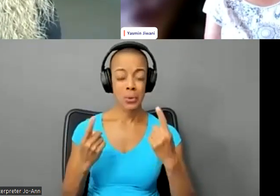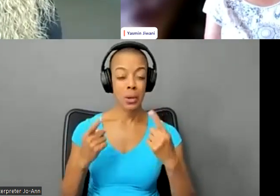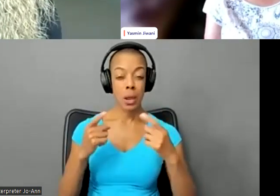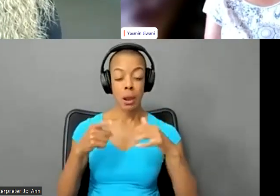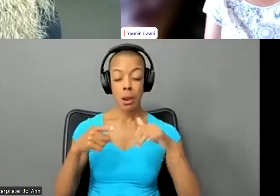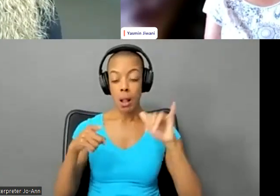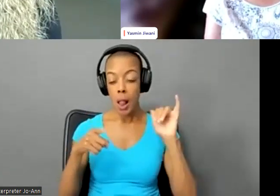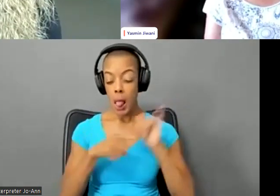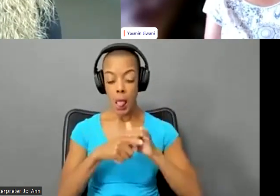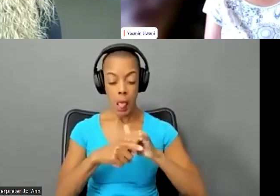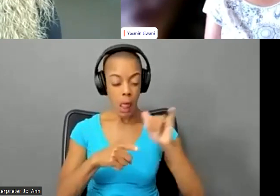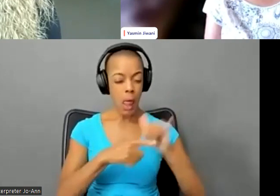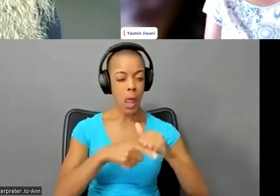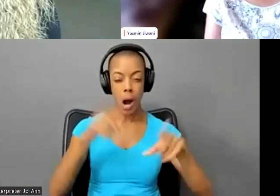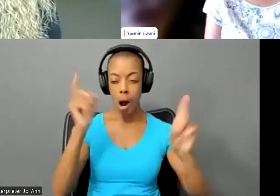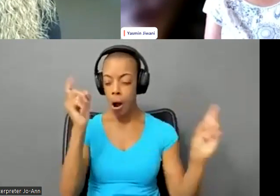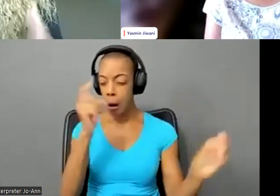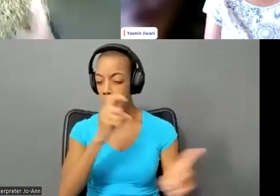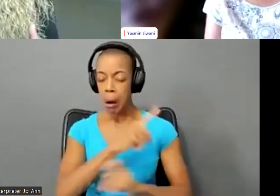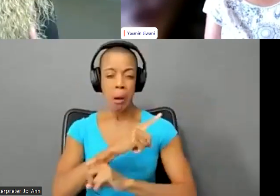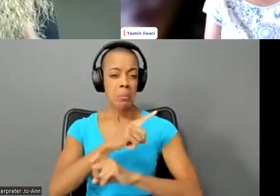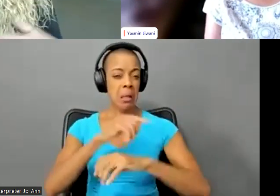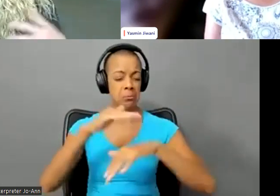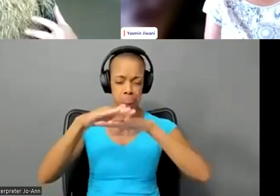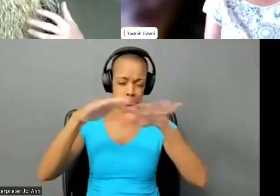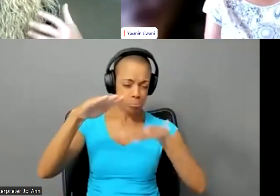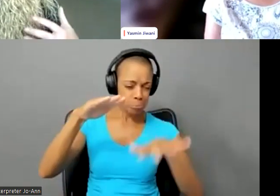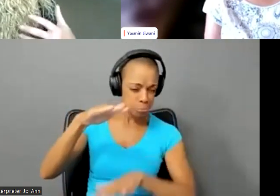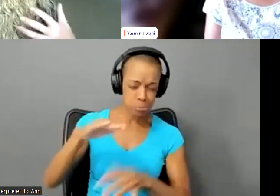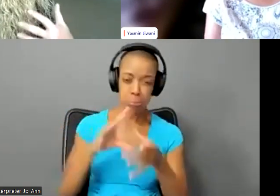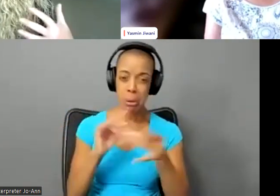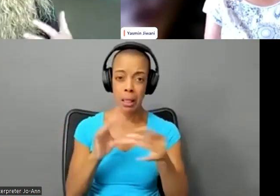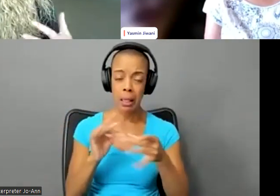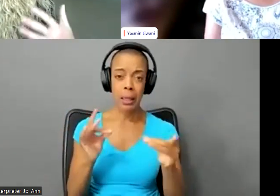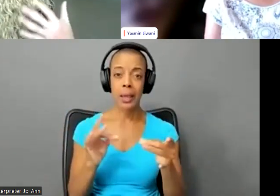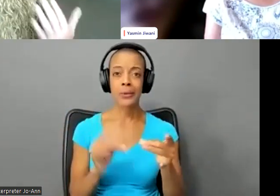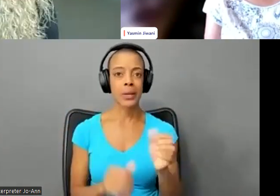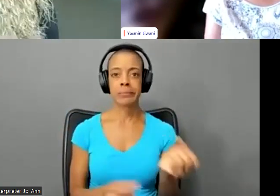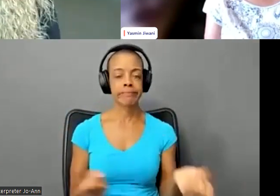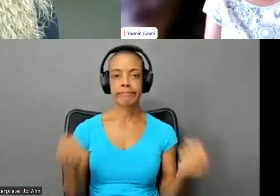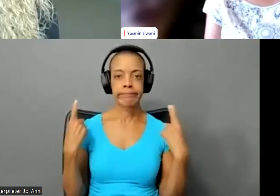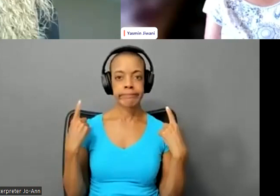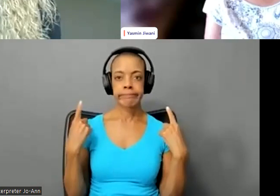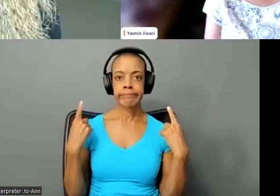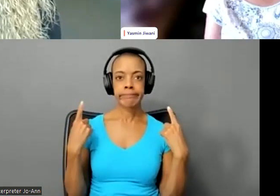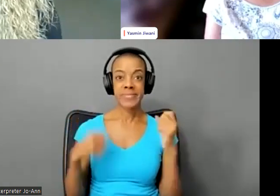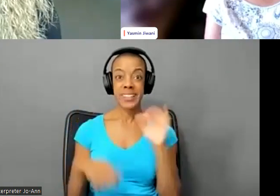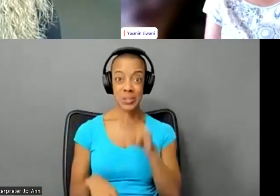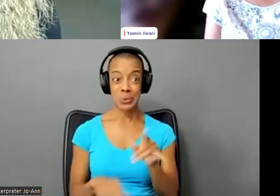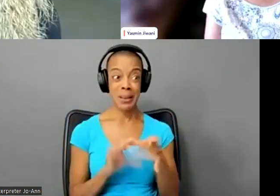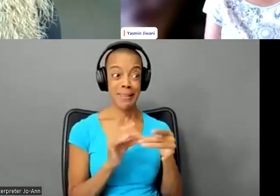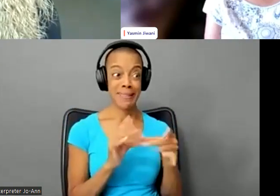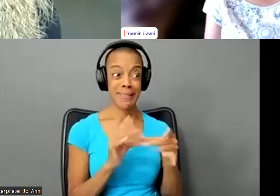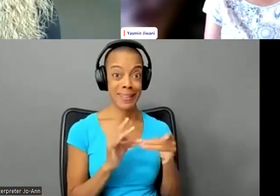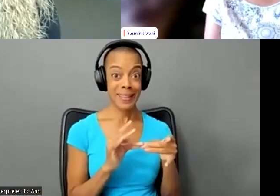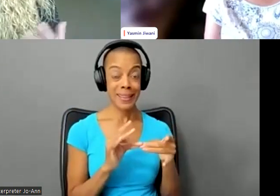complex framework. And then if that's how you're speaking to reporters, I find, again, you're going to be doing a lot of correcting, which might